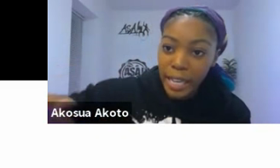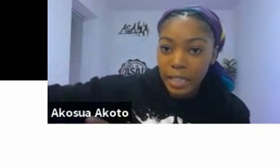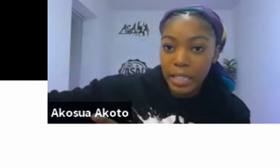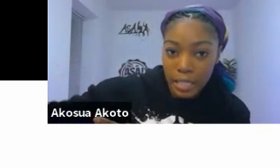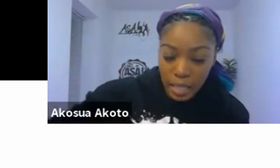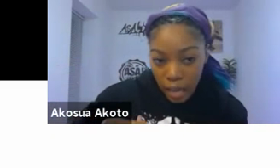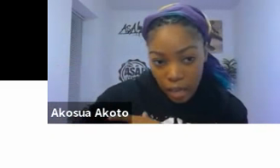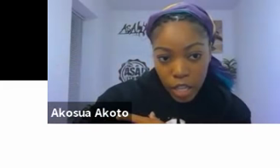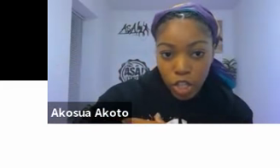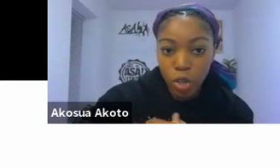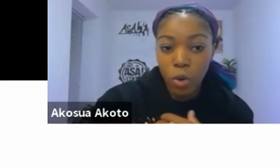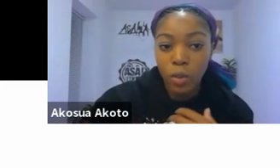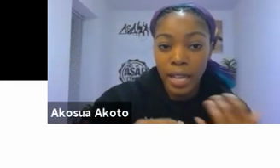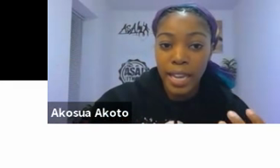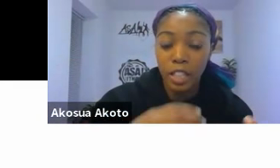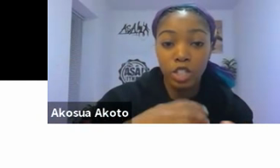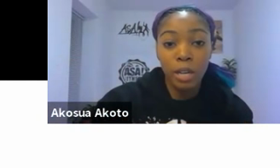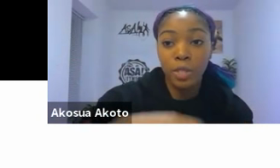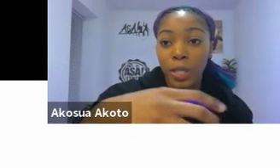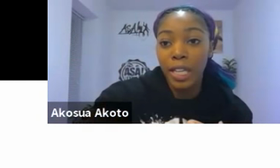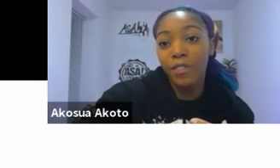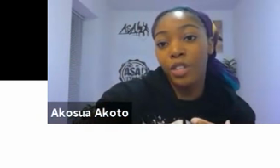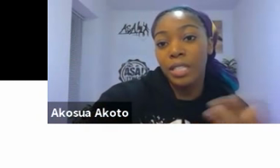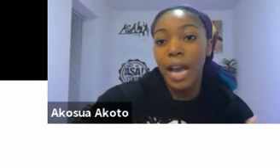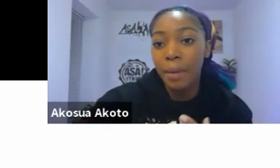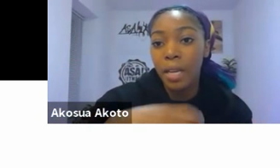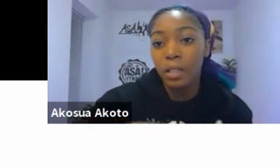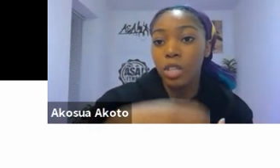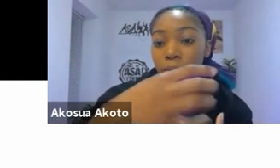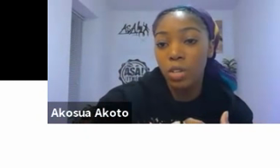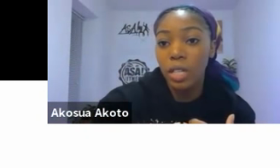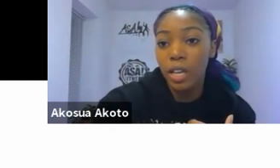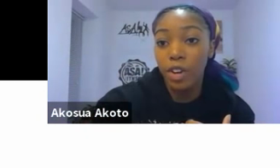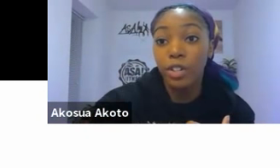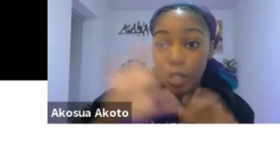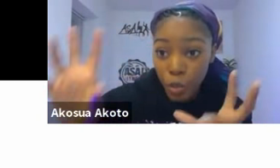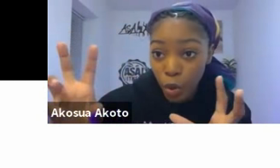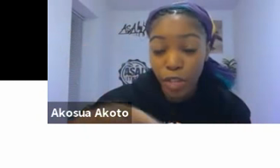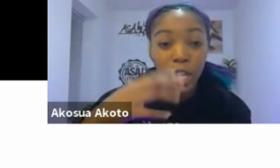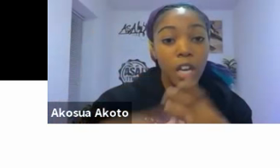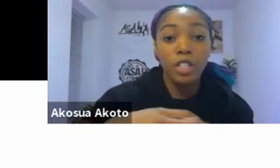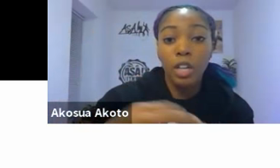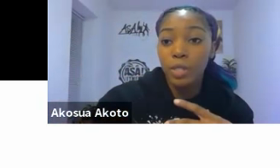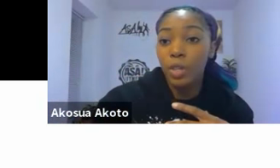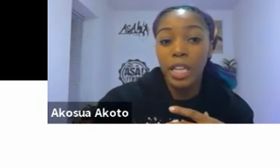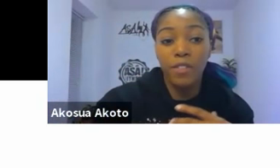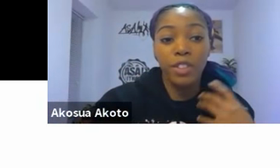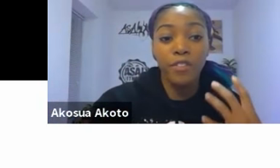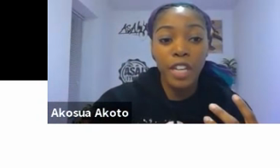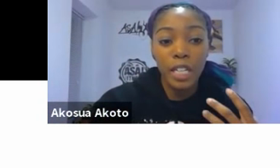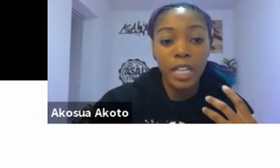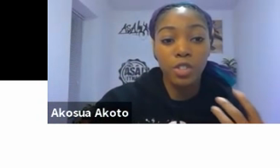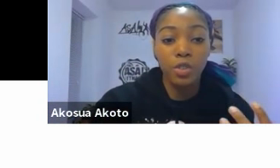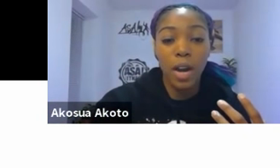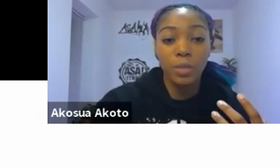story in this saga. So again, the drums are gonna give her the timing, the drums are gonna give her the story, the drums are gonna give her